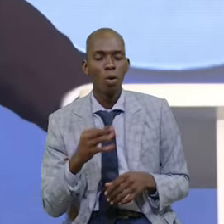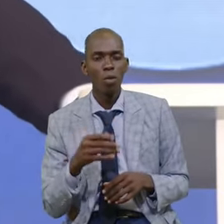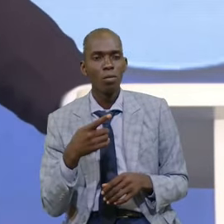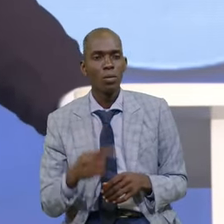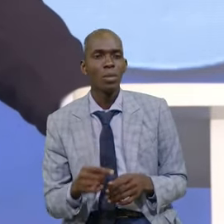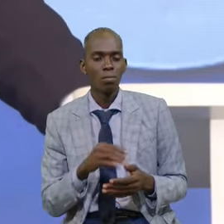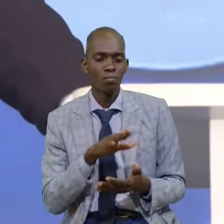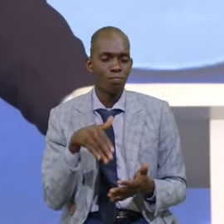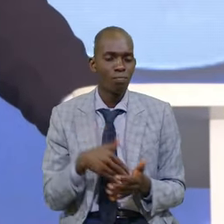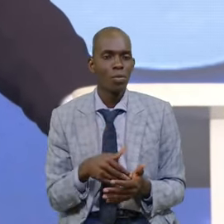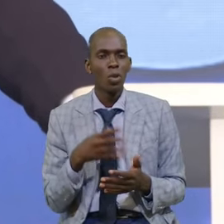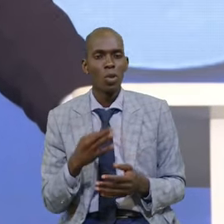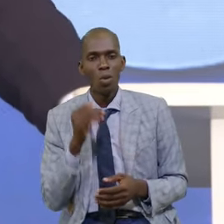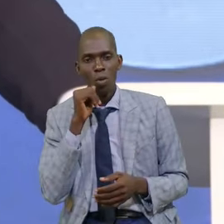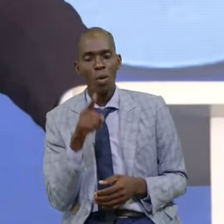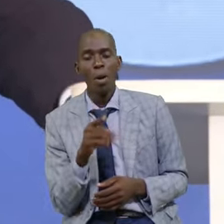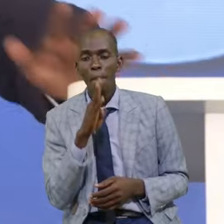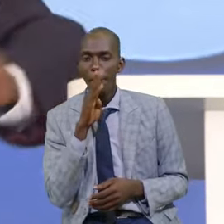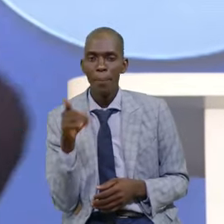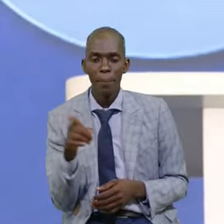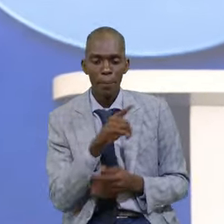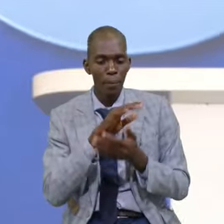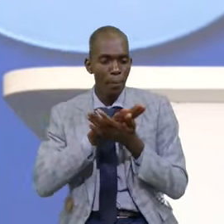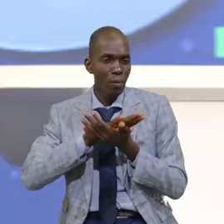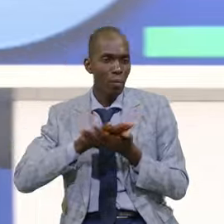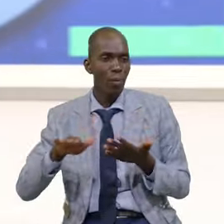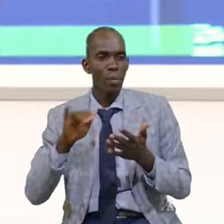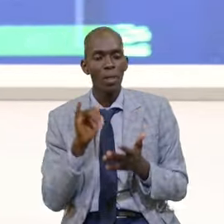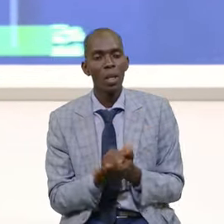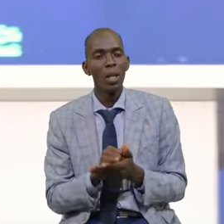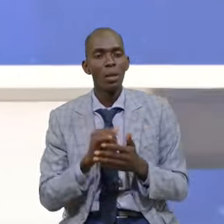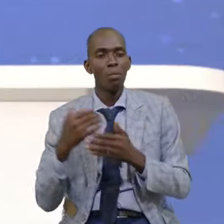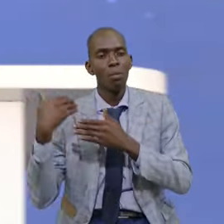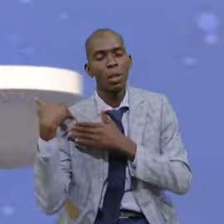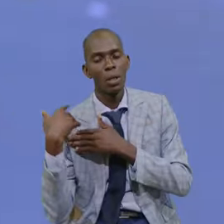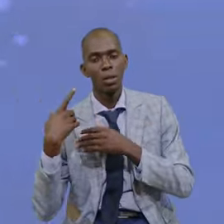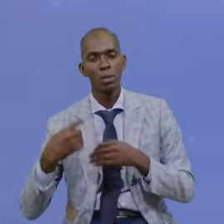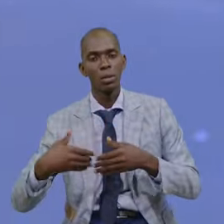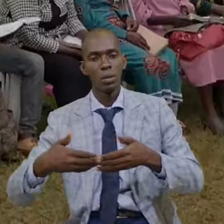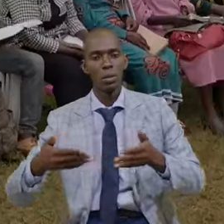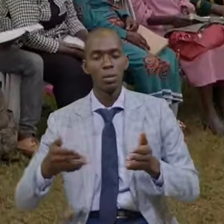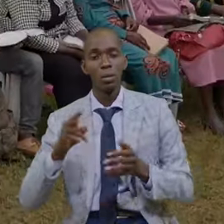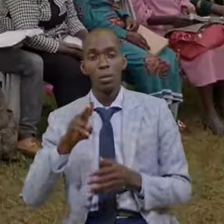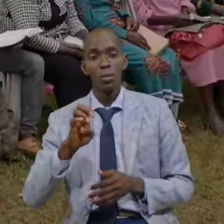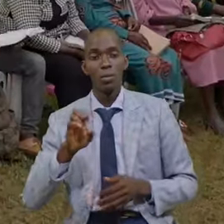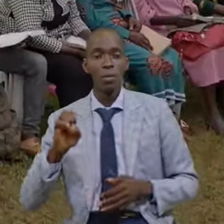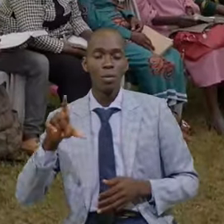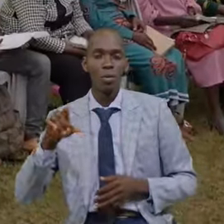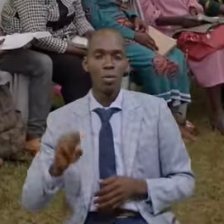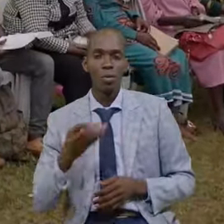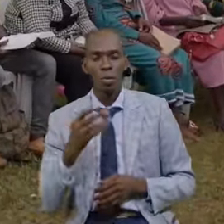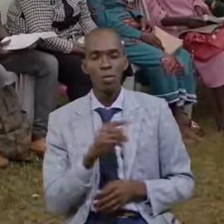her. Be ye clean that bear the vessels of the Lord. We bear